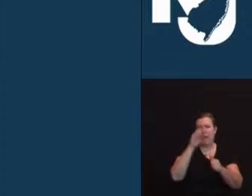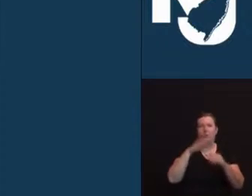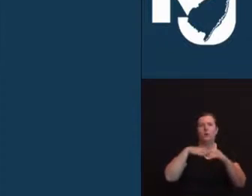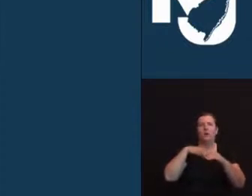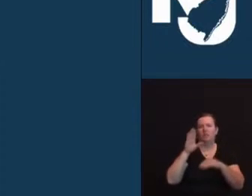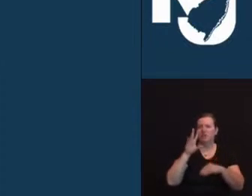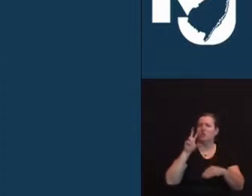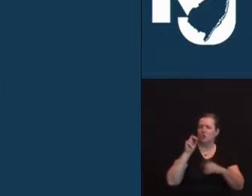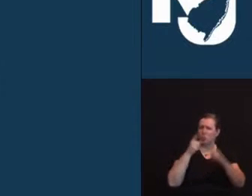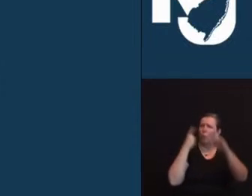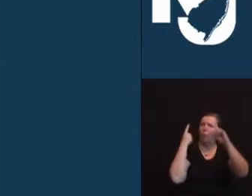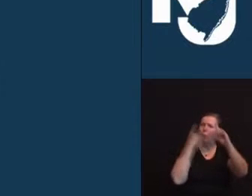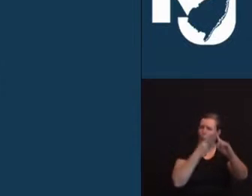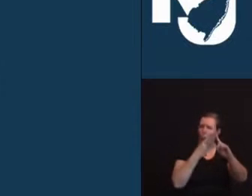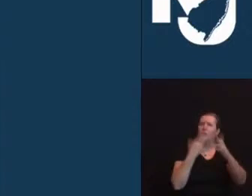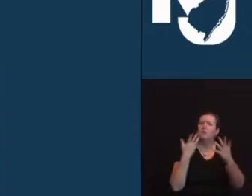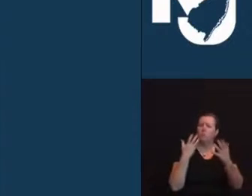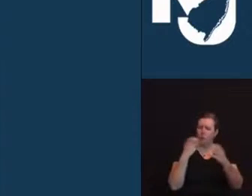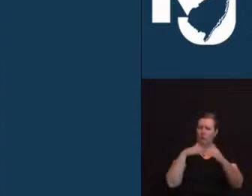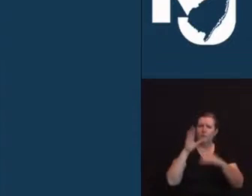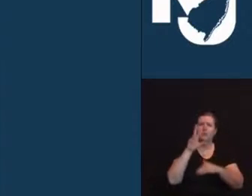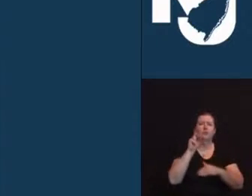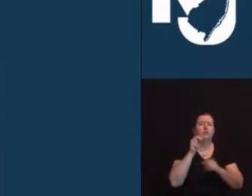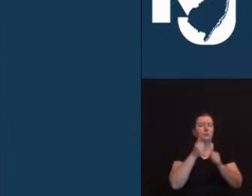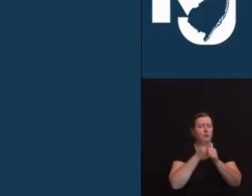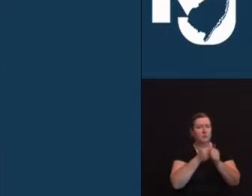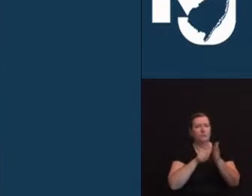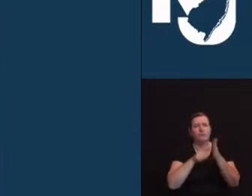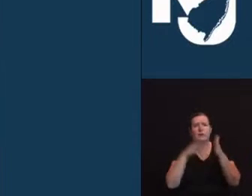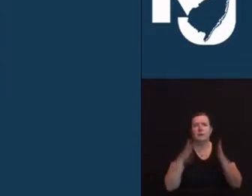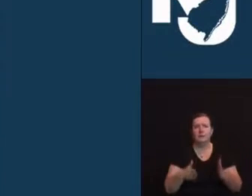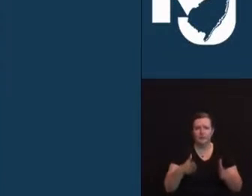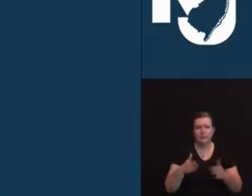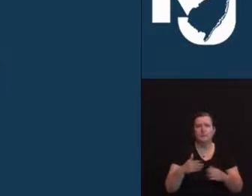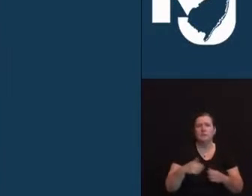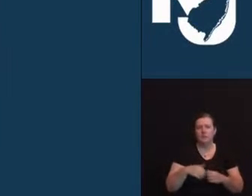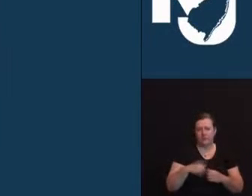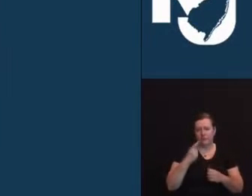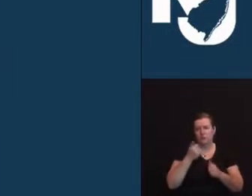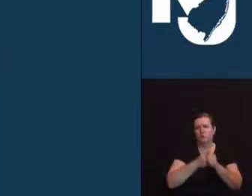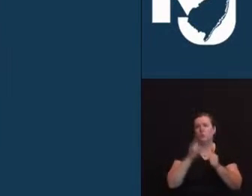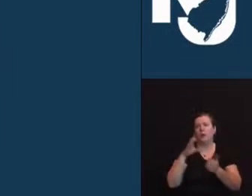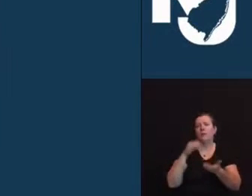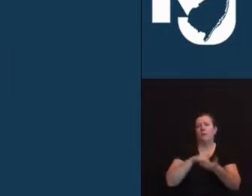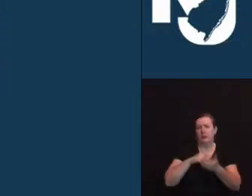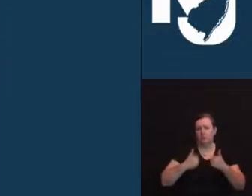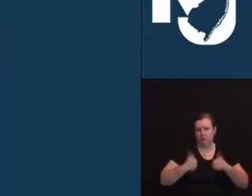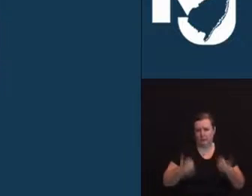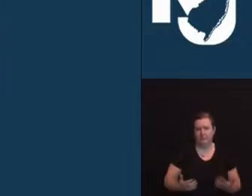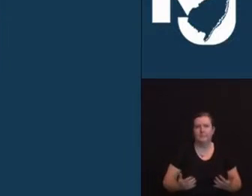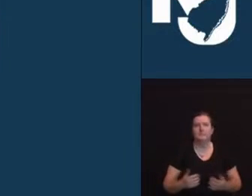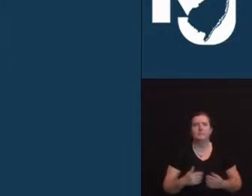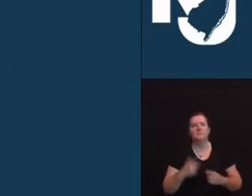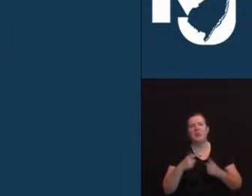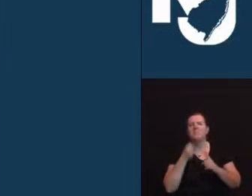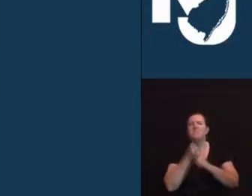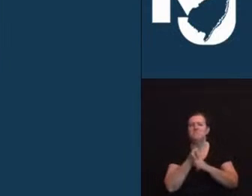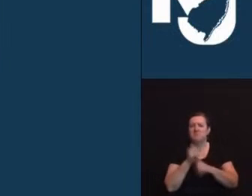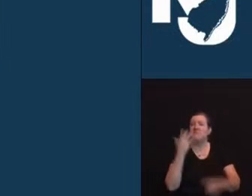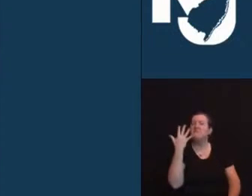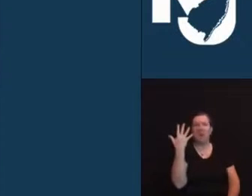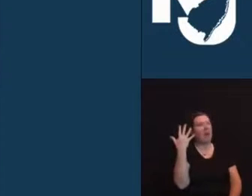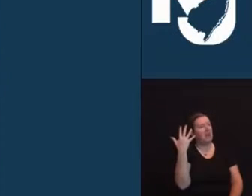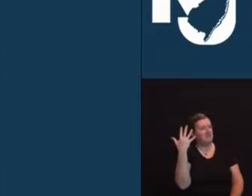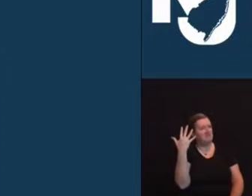every 100,000 residents. We have hit this benchmark in 5 counties plus the city of Newark. An additional